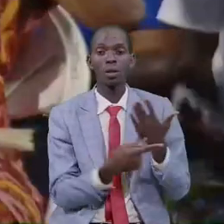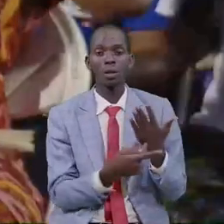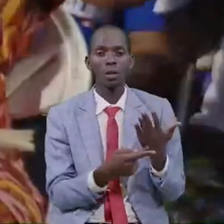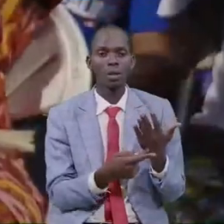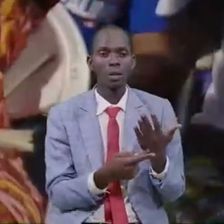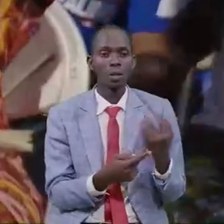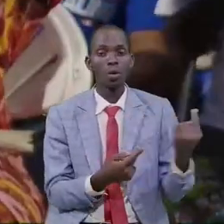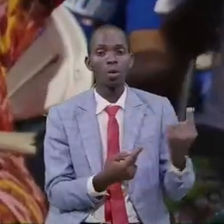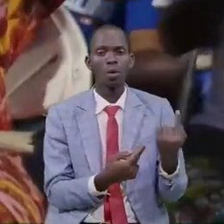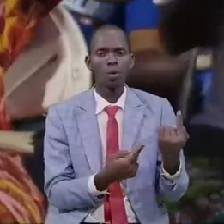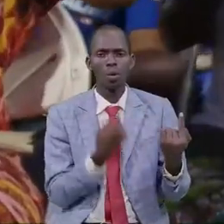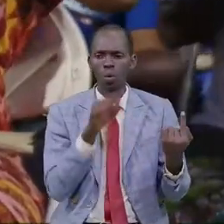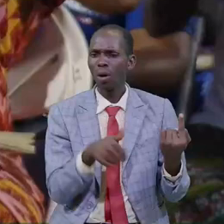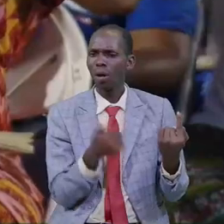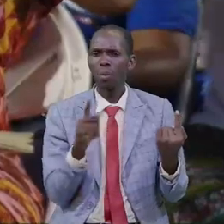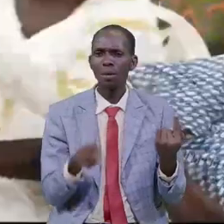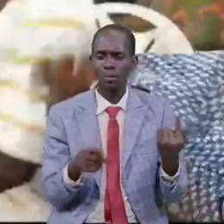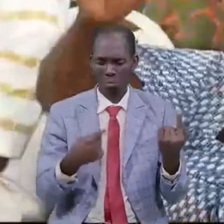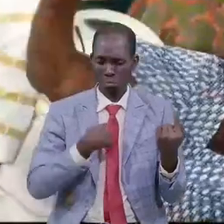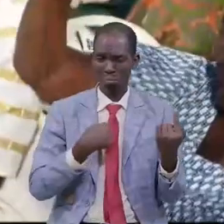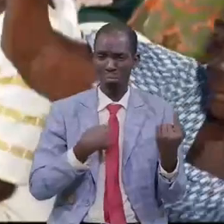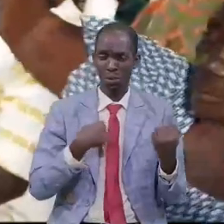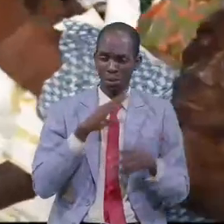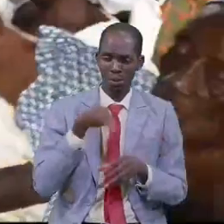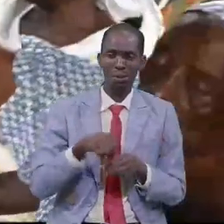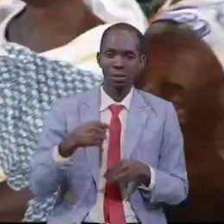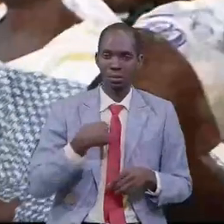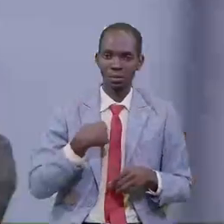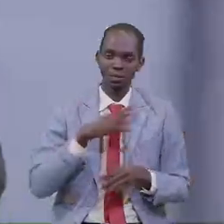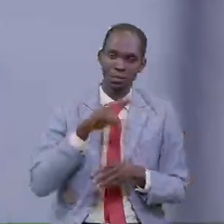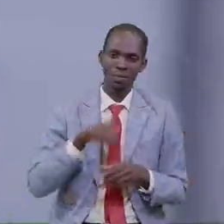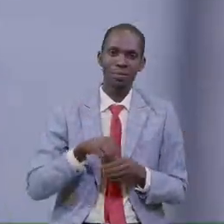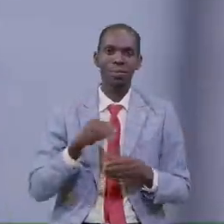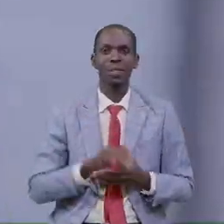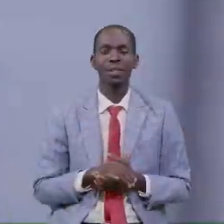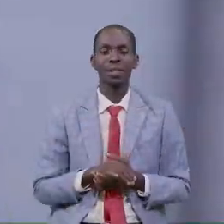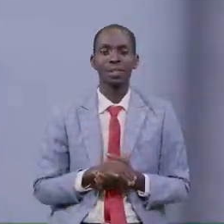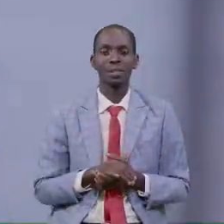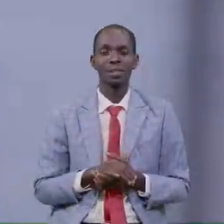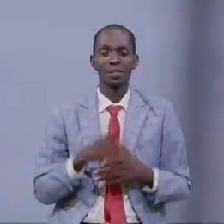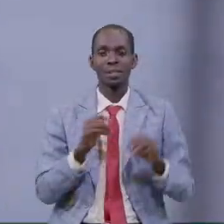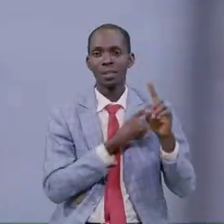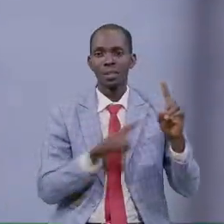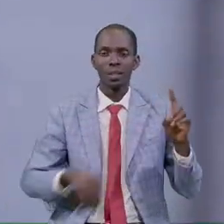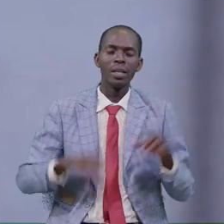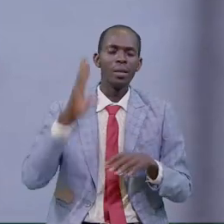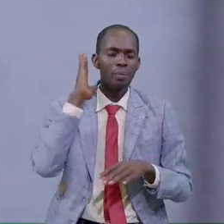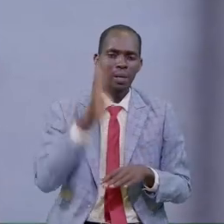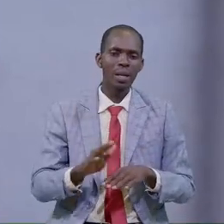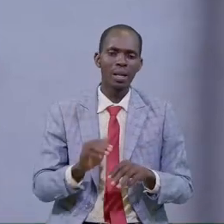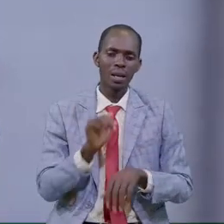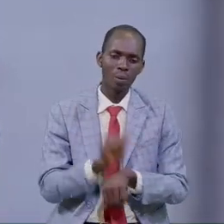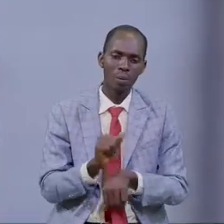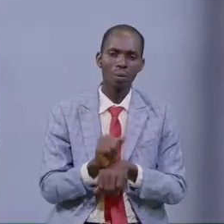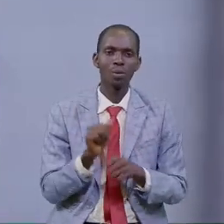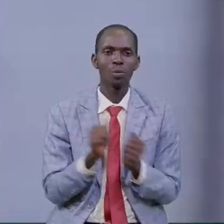d'autre? I said, who else? Qui d'autre? The Lord will walk with you. Le Seigneur travaillera avec